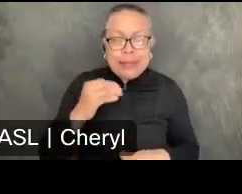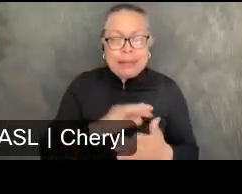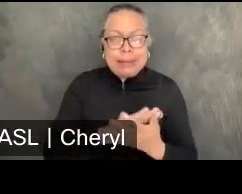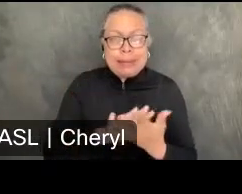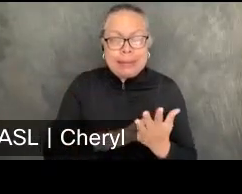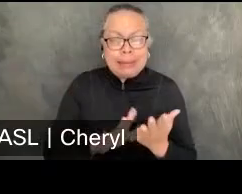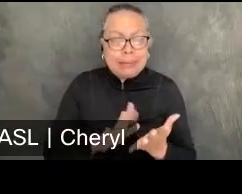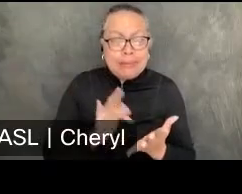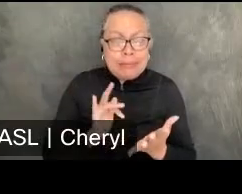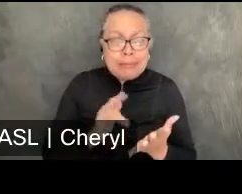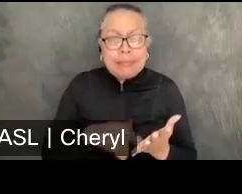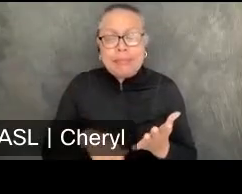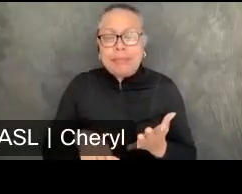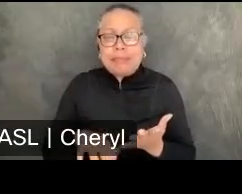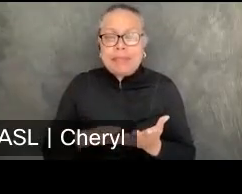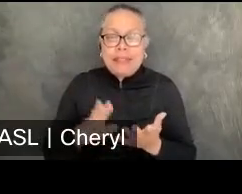of victimization.